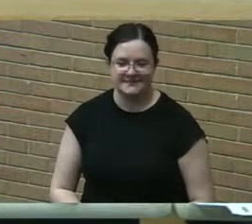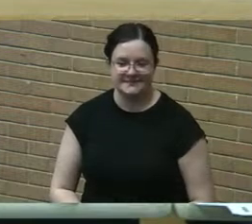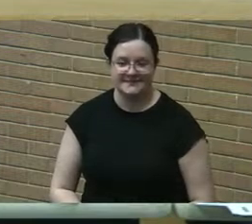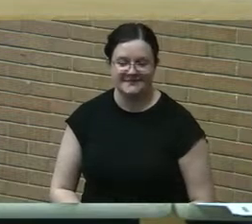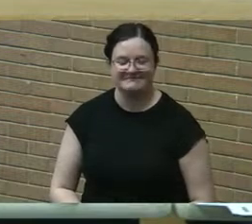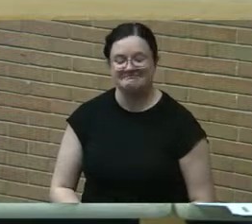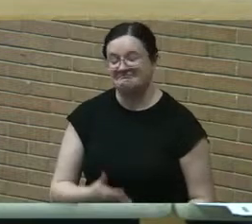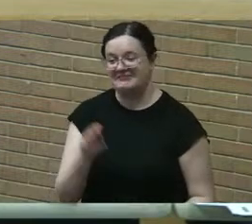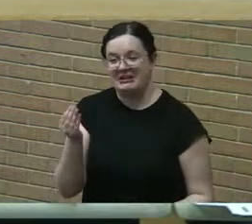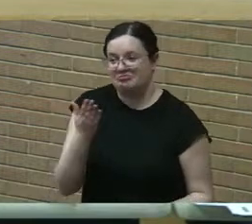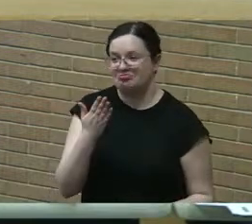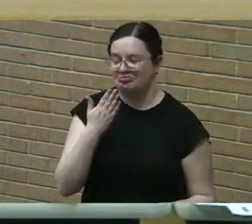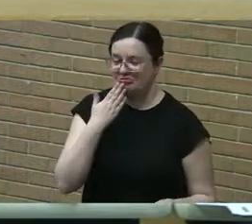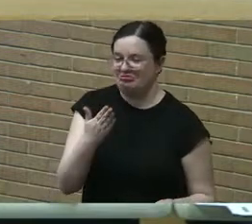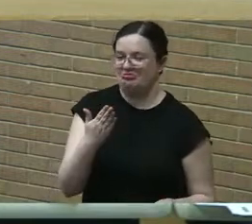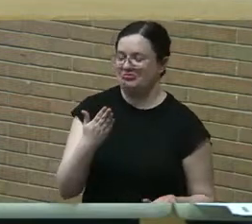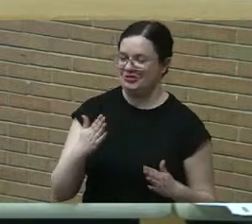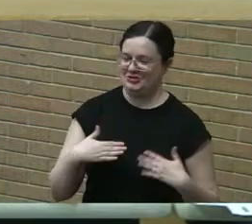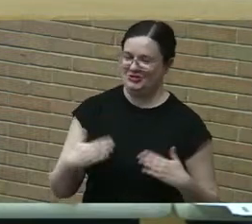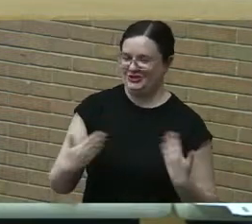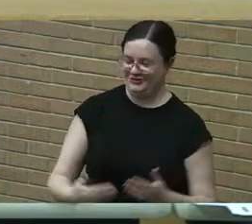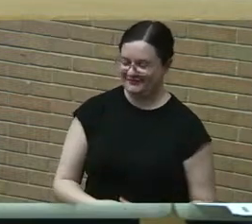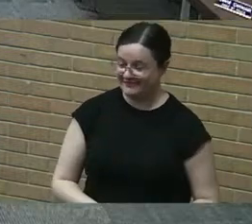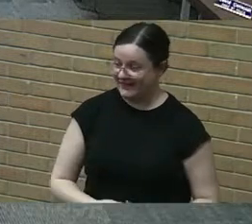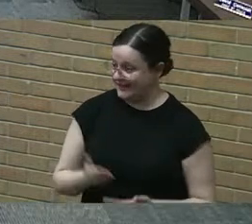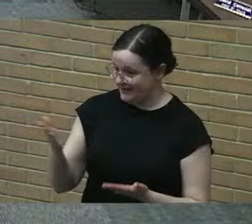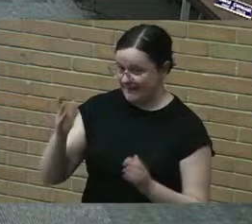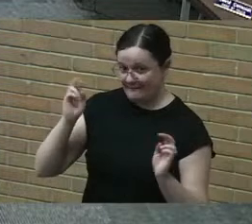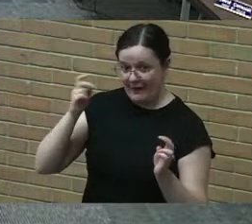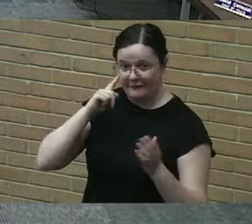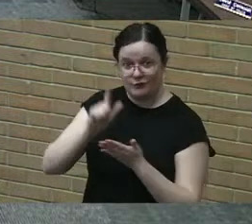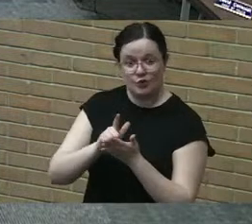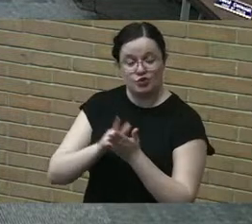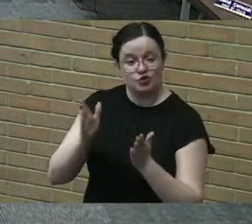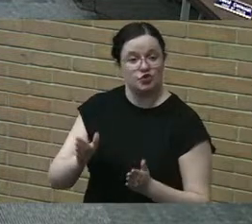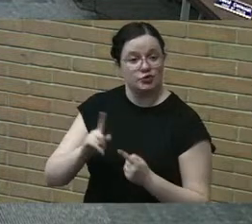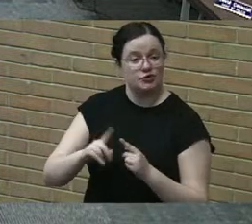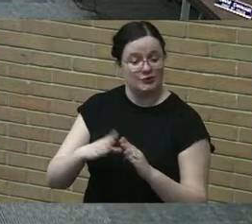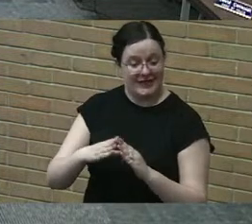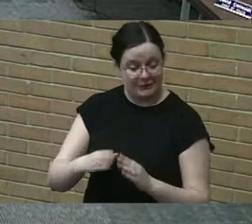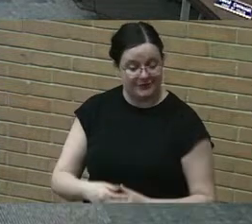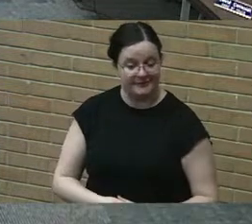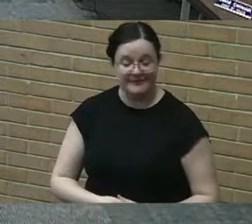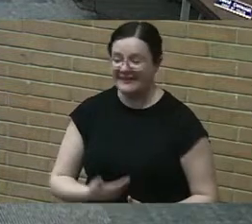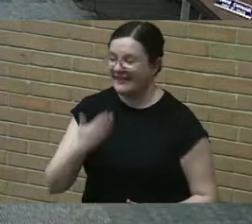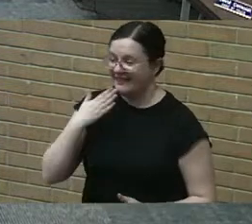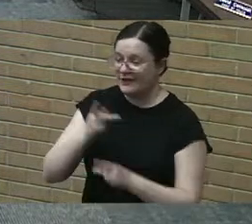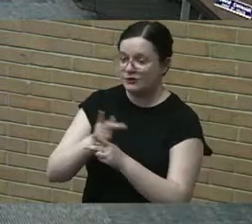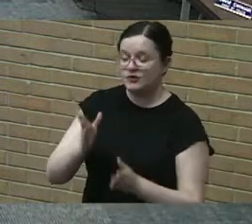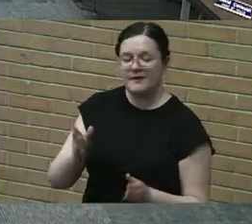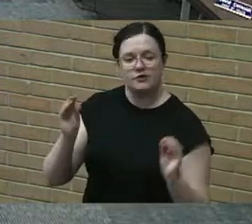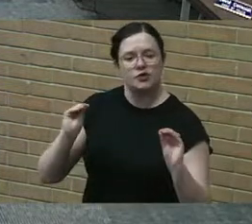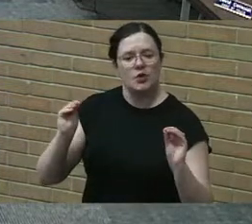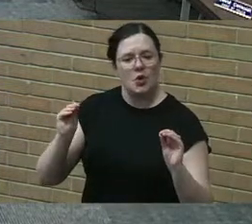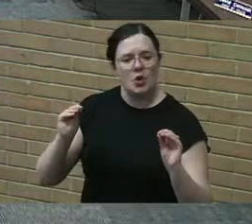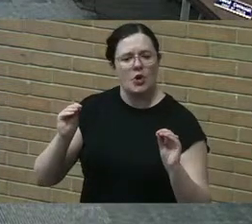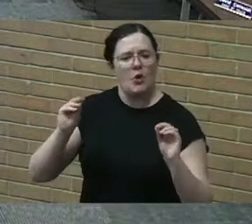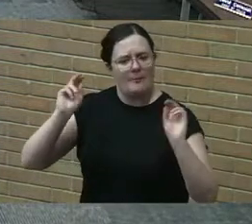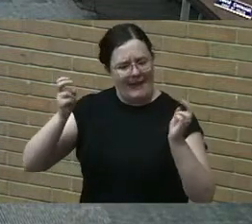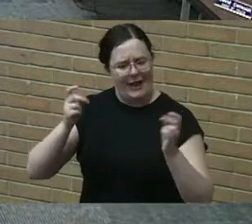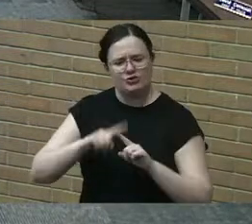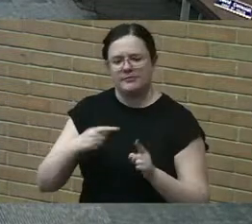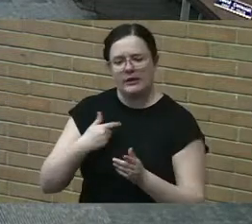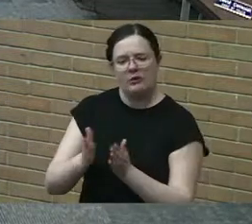good cheer. Matters of the attorney to the town. Thank you, Supervisor. No matters to report, but would request an